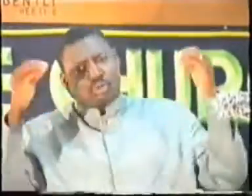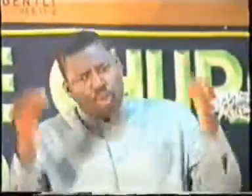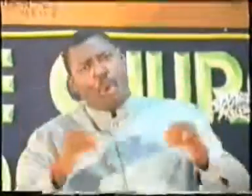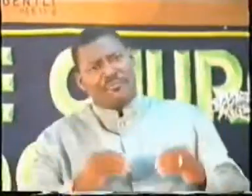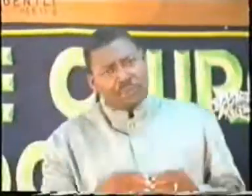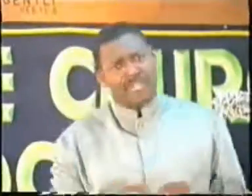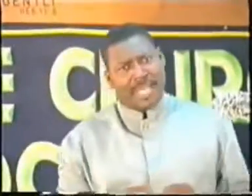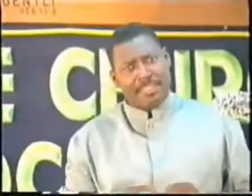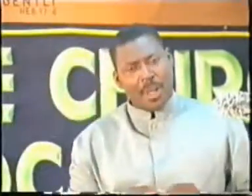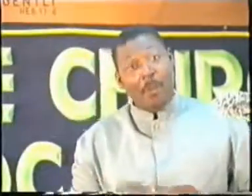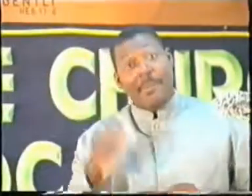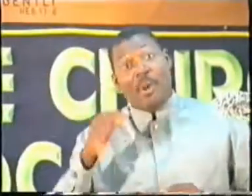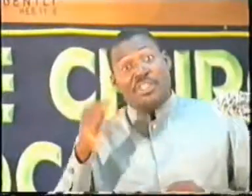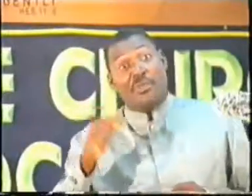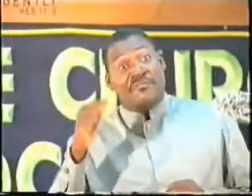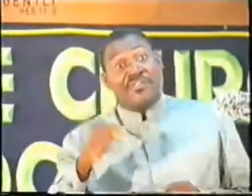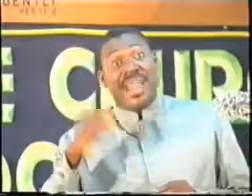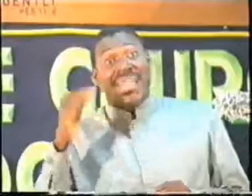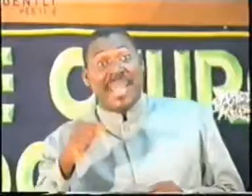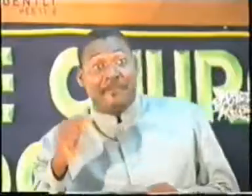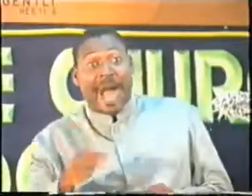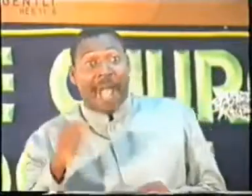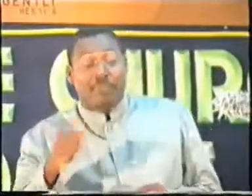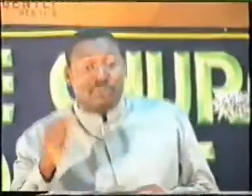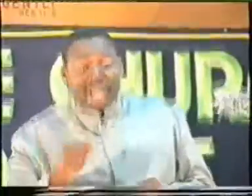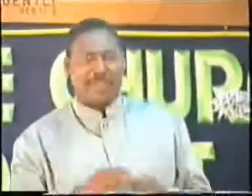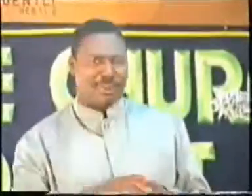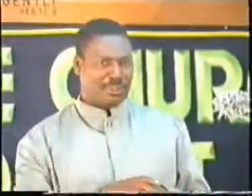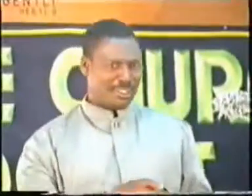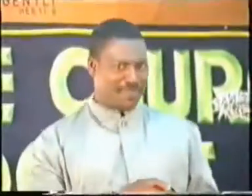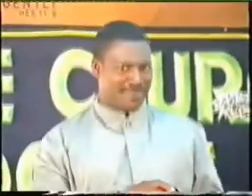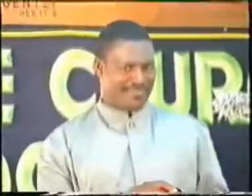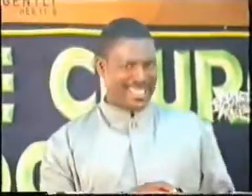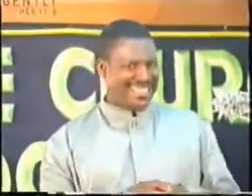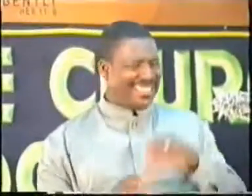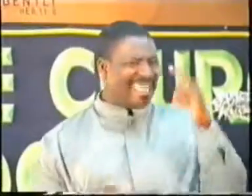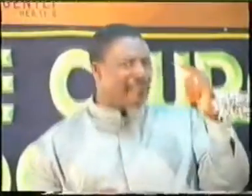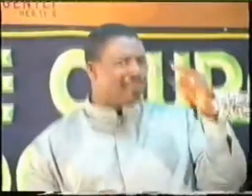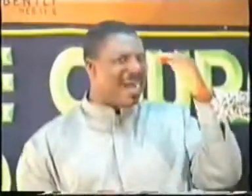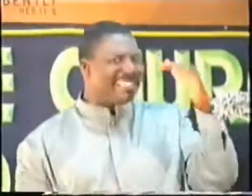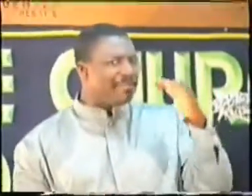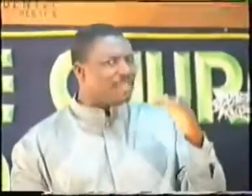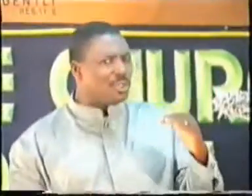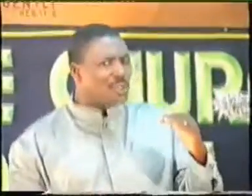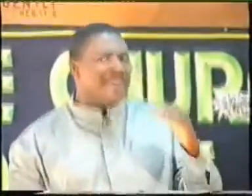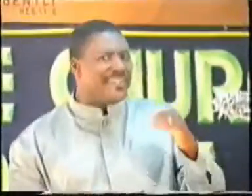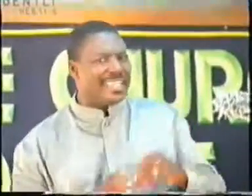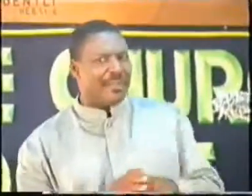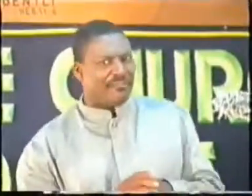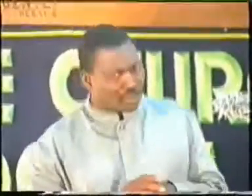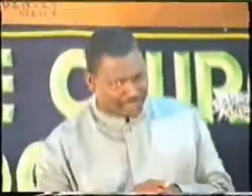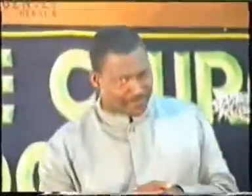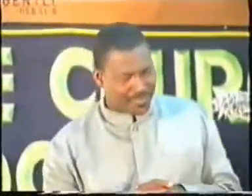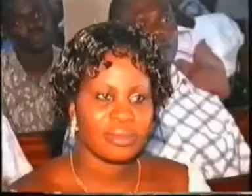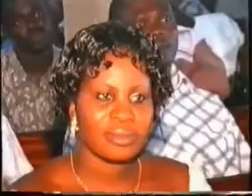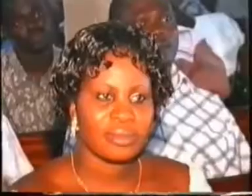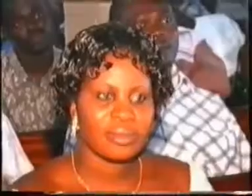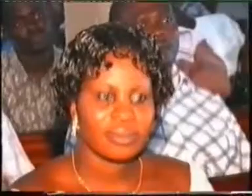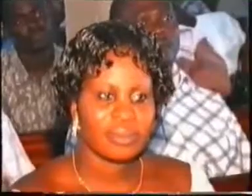na wotu wonfo nso se. Mo ma wonyi mo mfiri ene ma abusua enkontonchi mo. This is up to Acts chapter 2 verse number